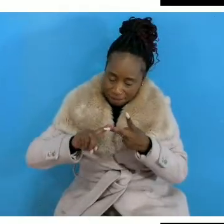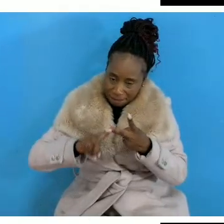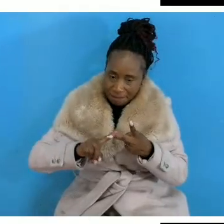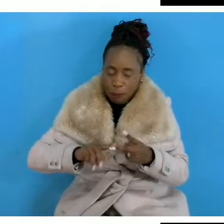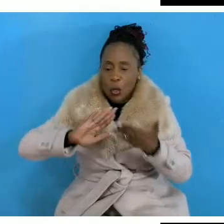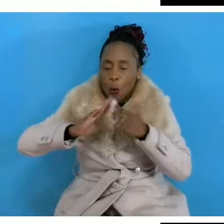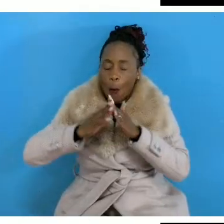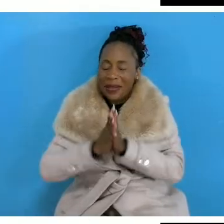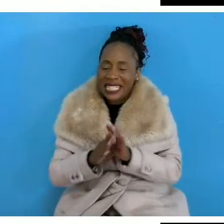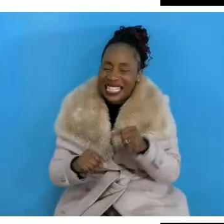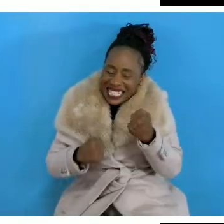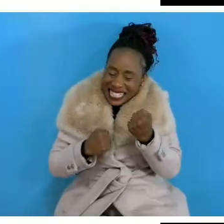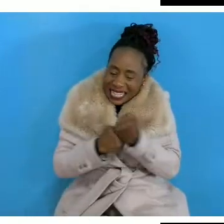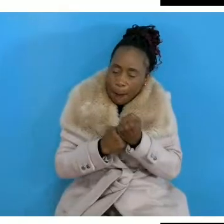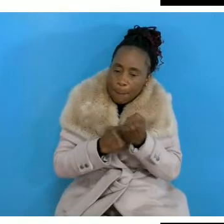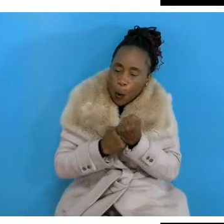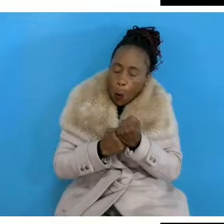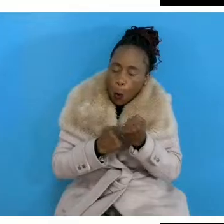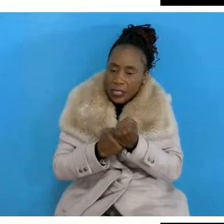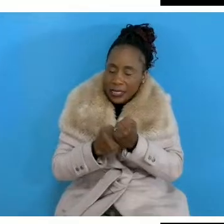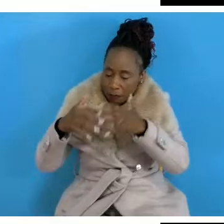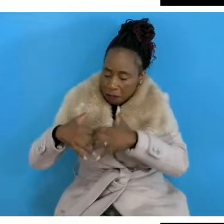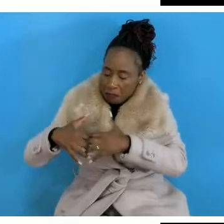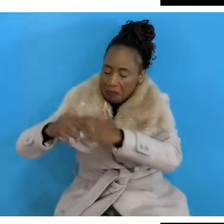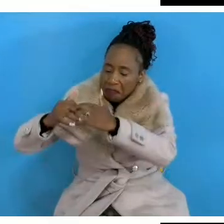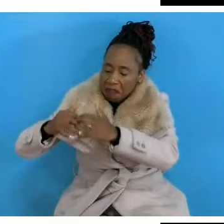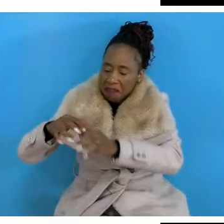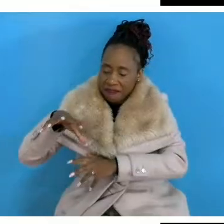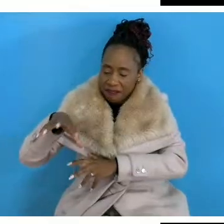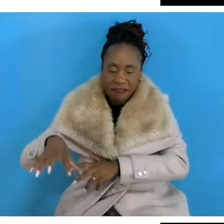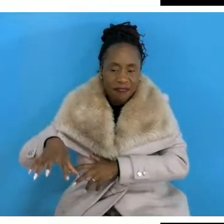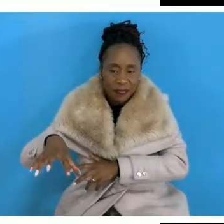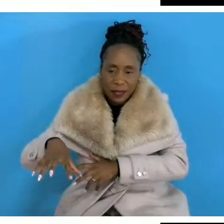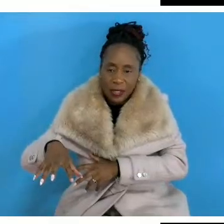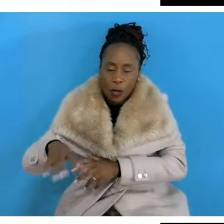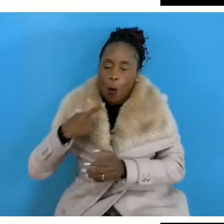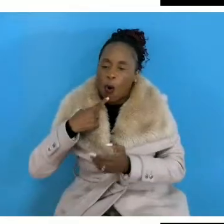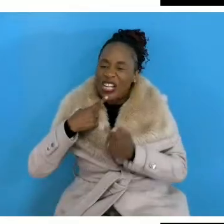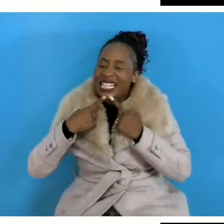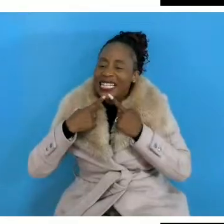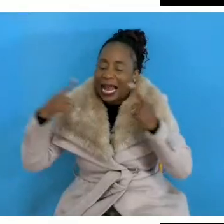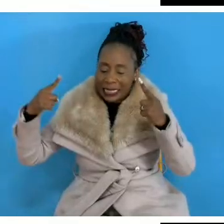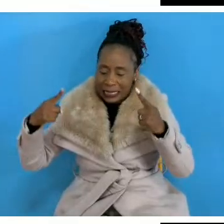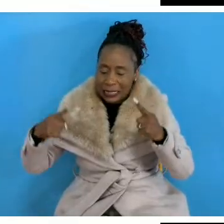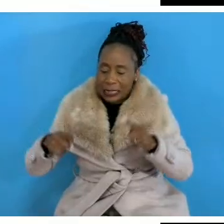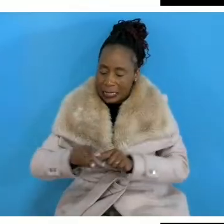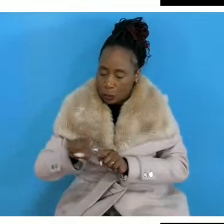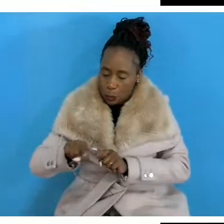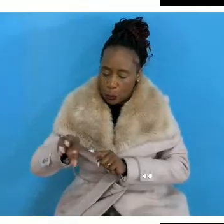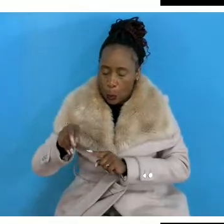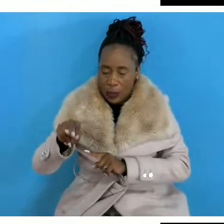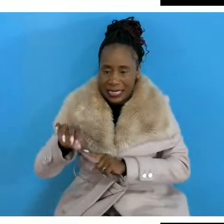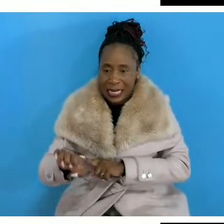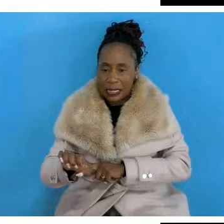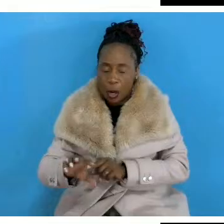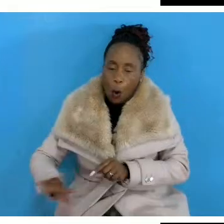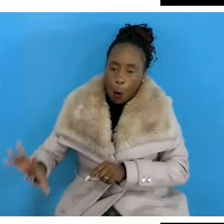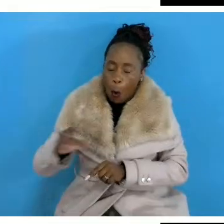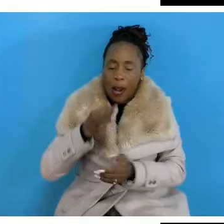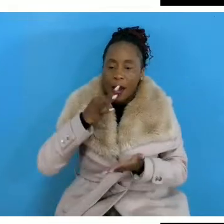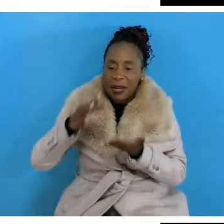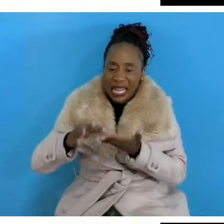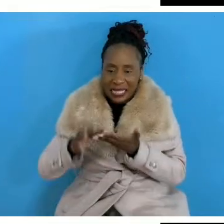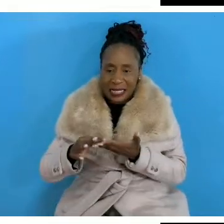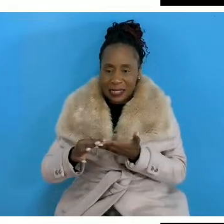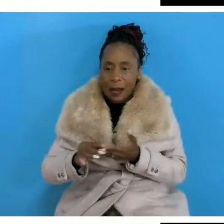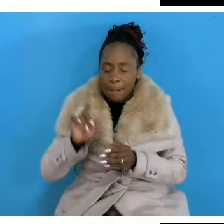must support the establishment or that declaration of the Township Enterprise Zone. So all the applicants, if they can just make sure